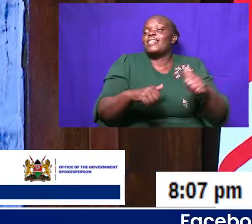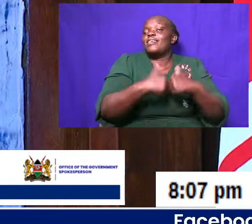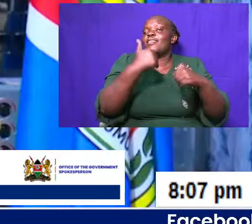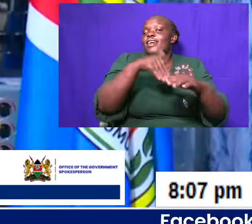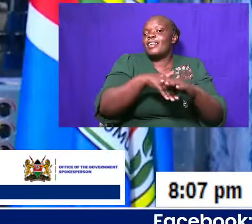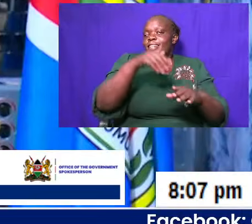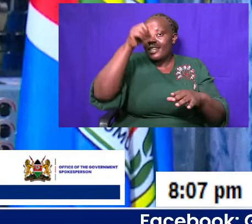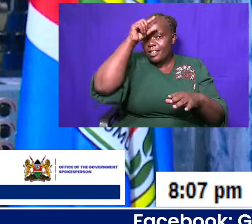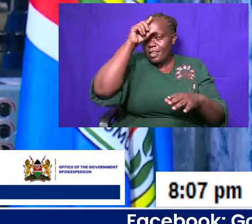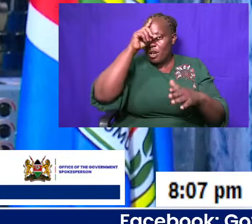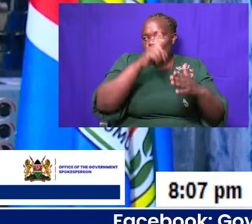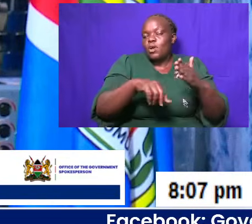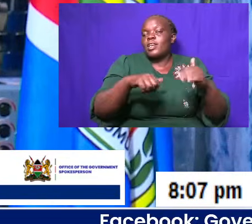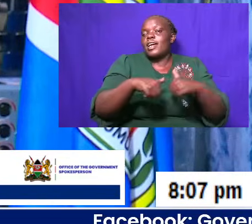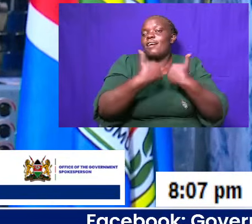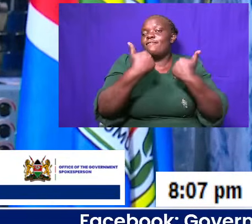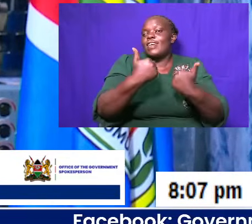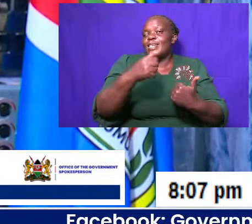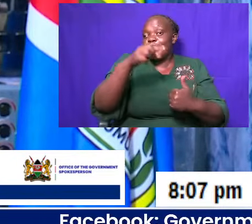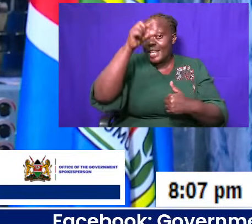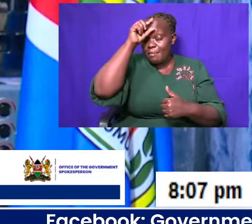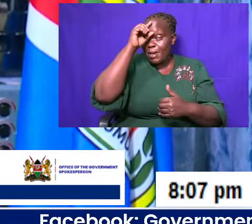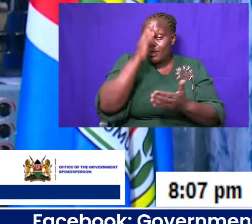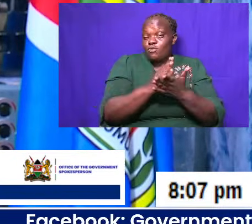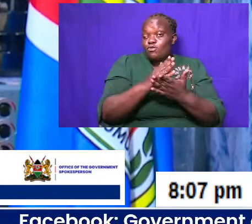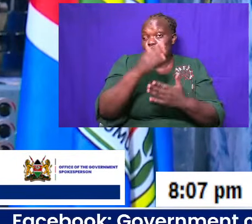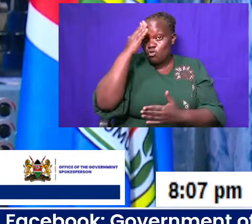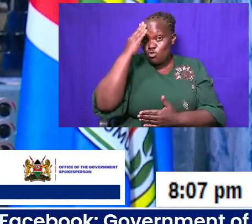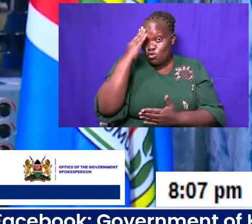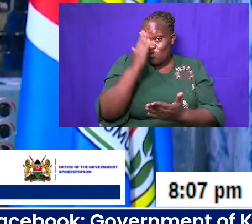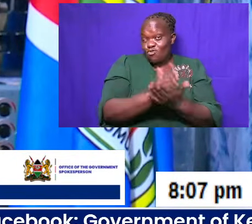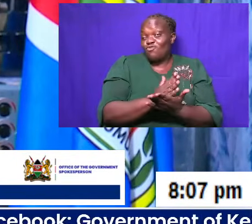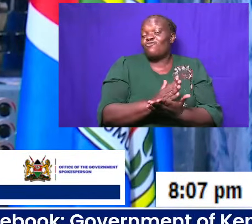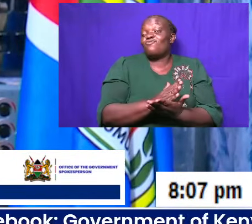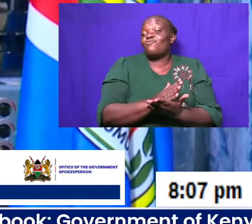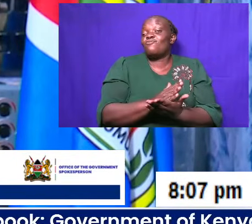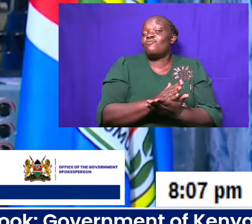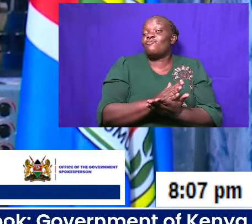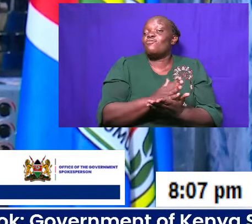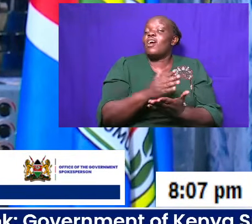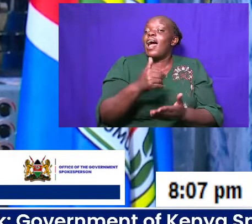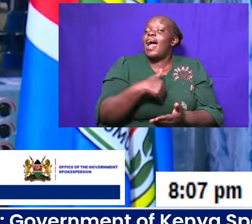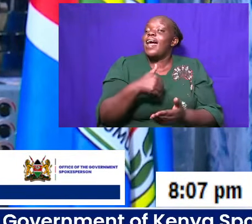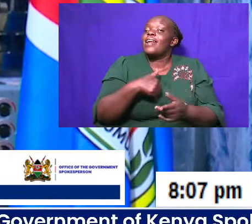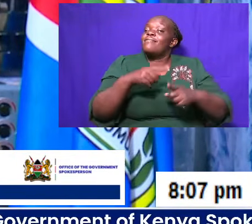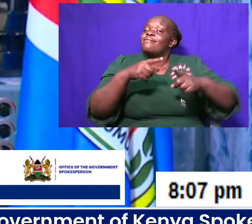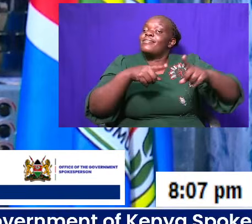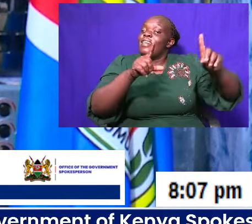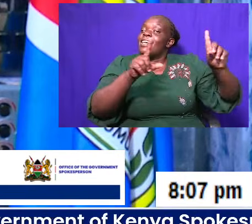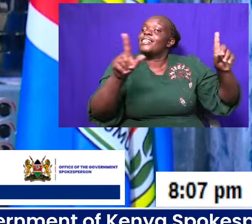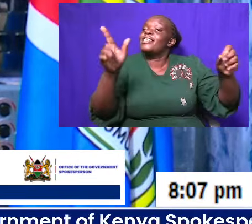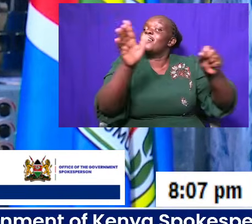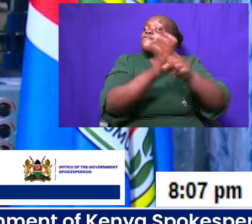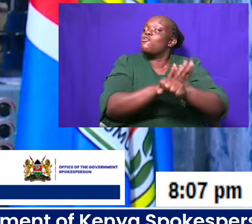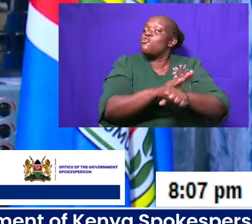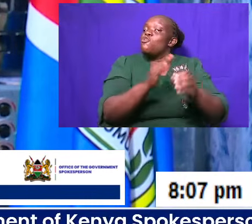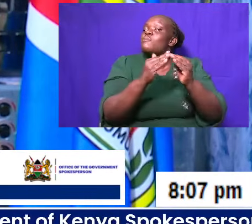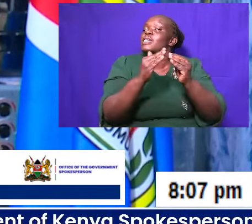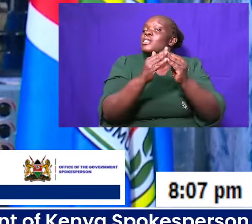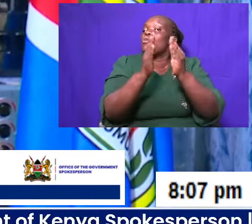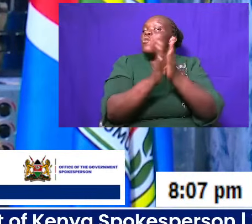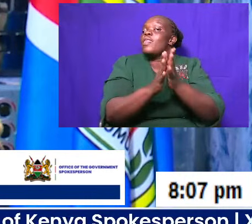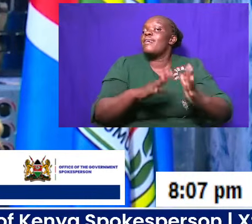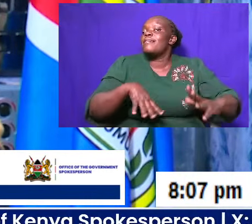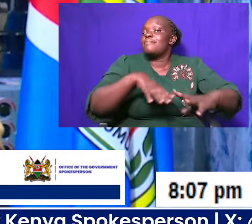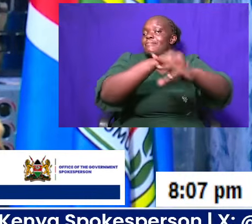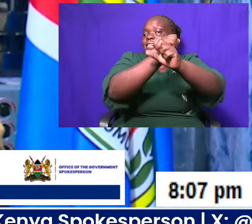Kile kinaendelea kwa Gava. Do you know, by the way, we just had a very successful meeting with His Excellency the President